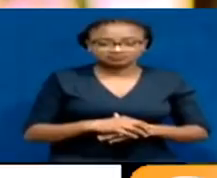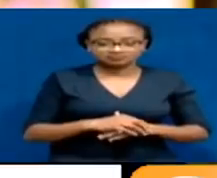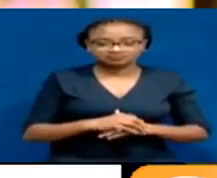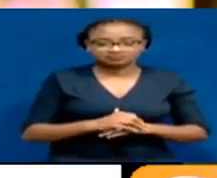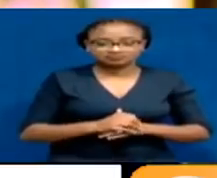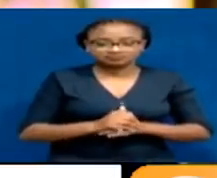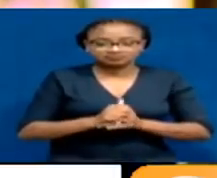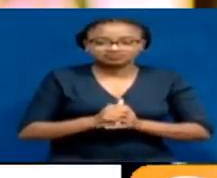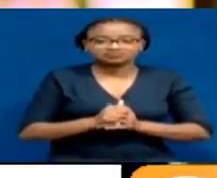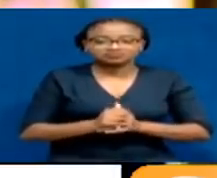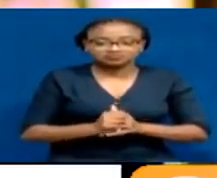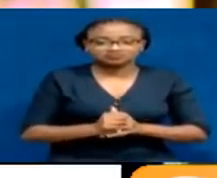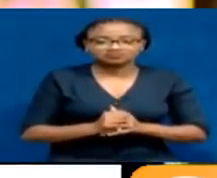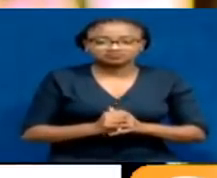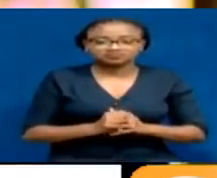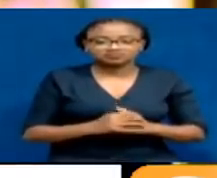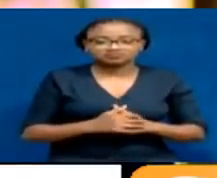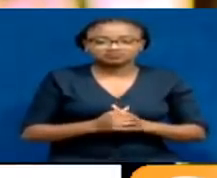The key constitutional problem